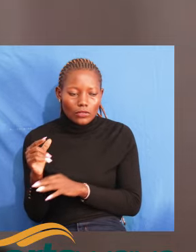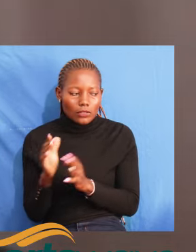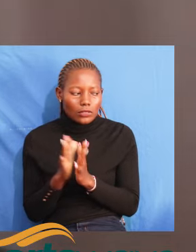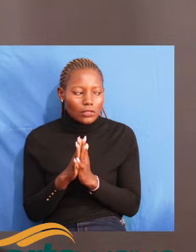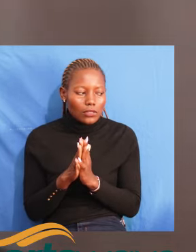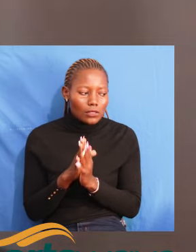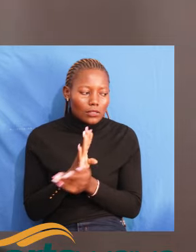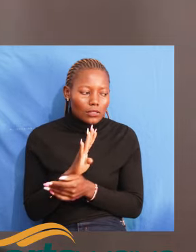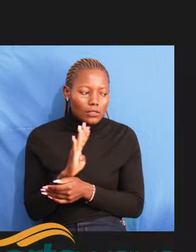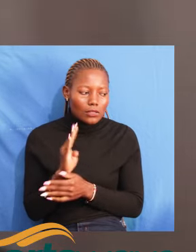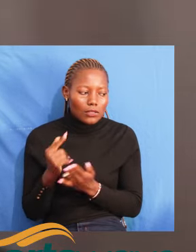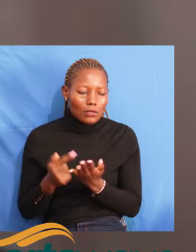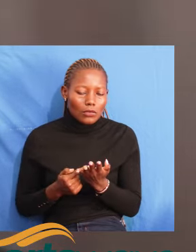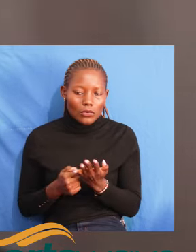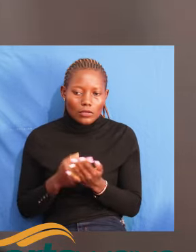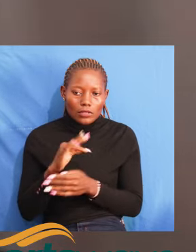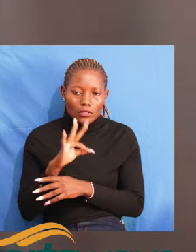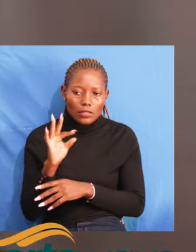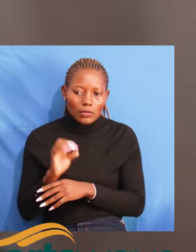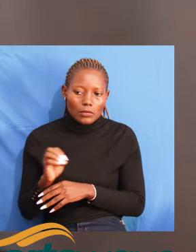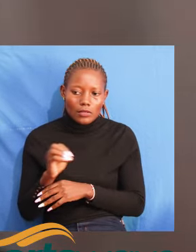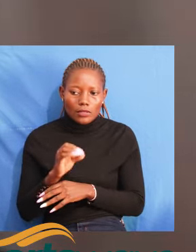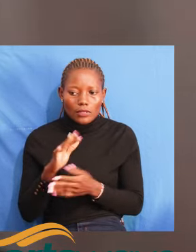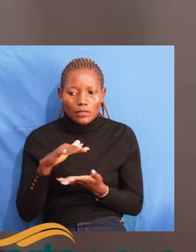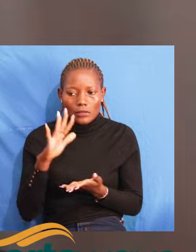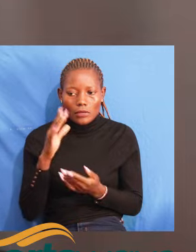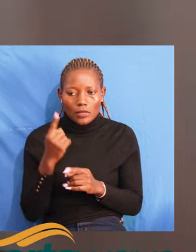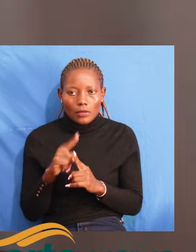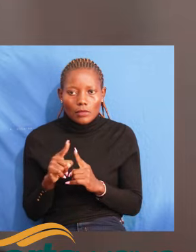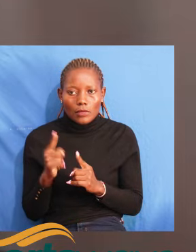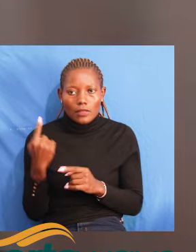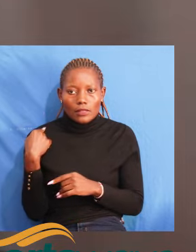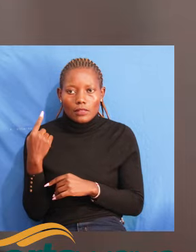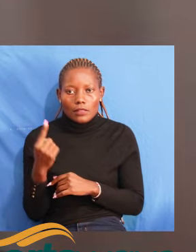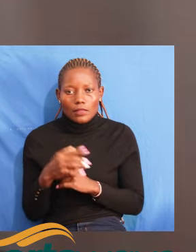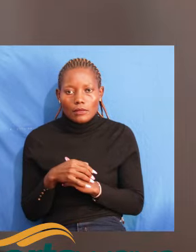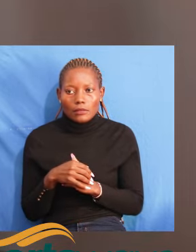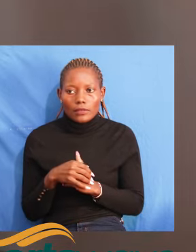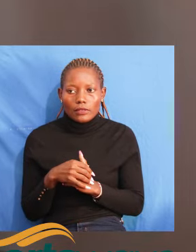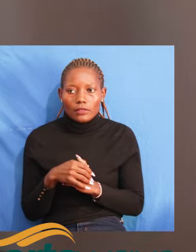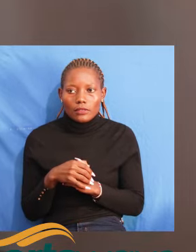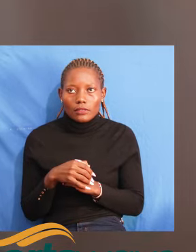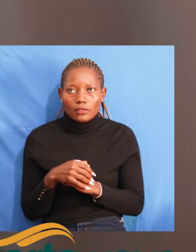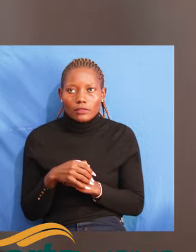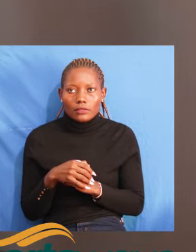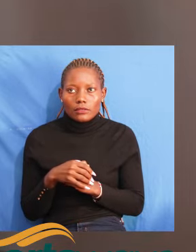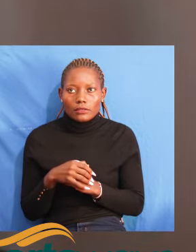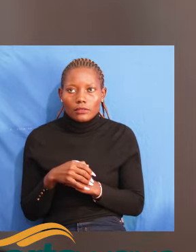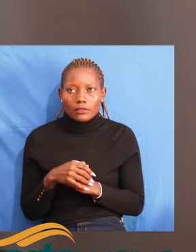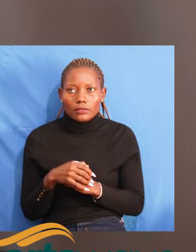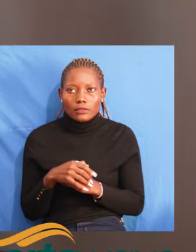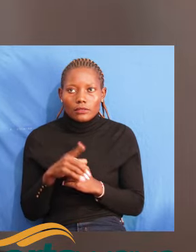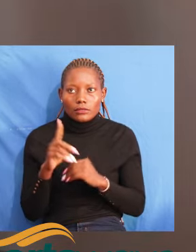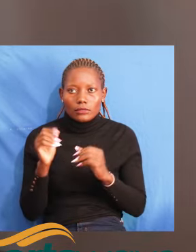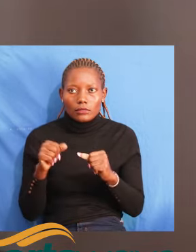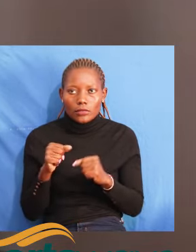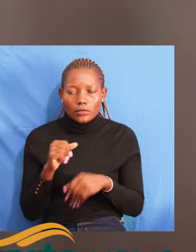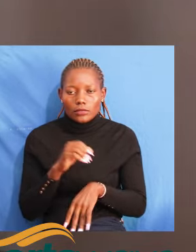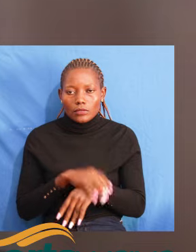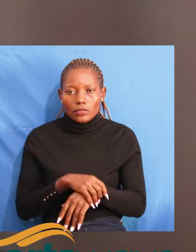medal. So 3% is still huge, but the number can get bigger